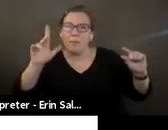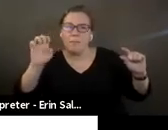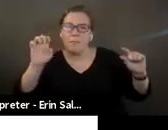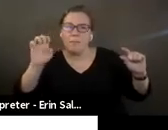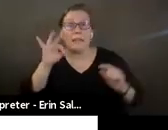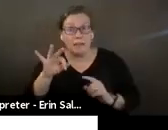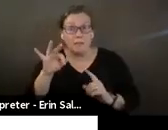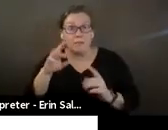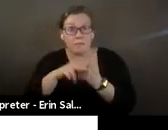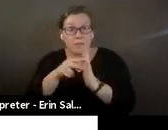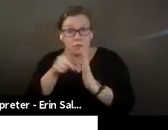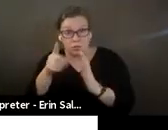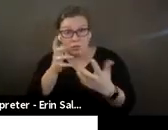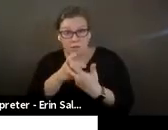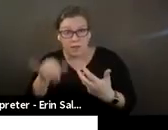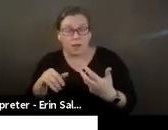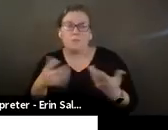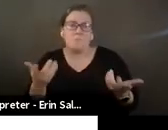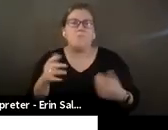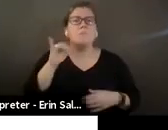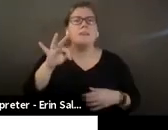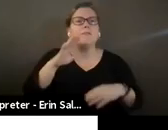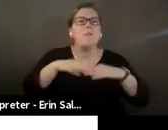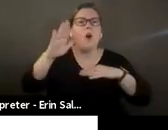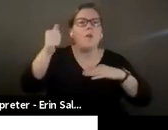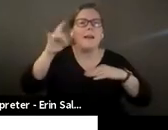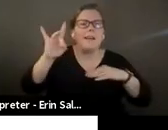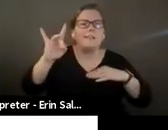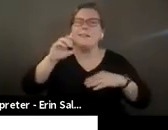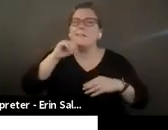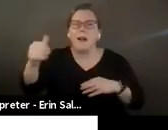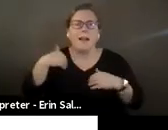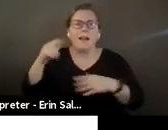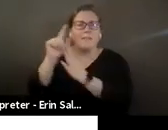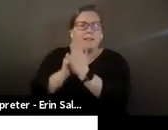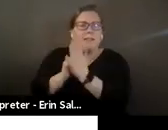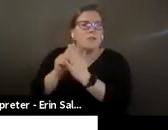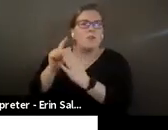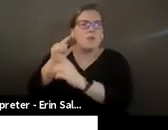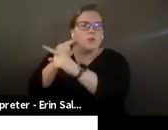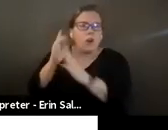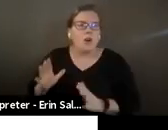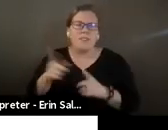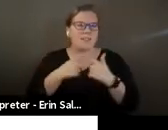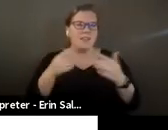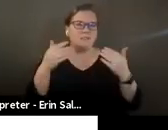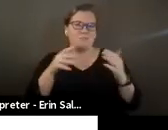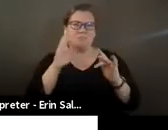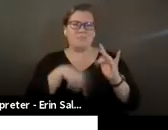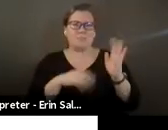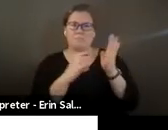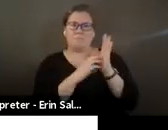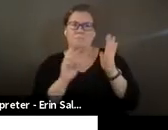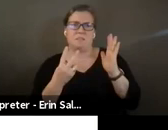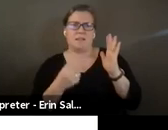be filled out if the individual does not have a guardian. The next section is the product selection.